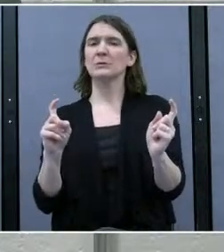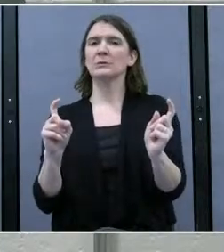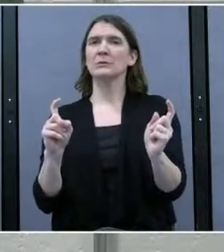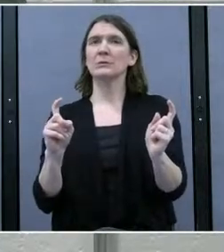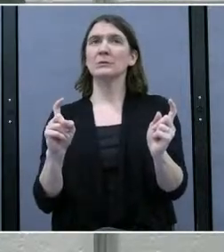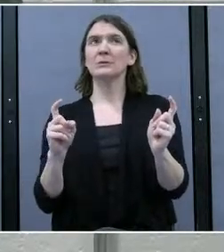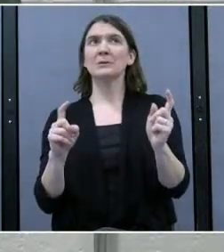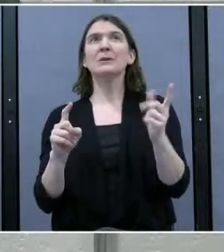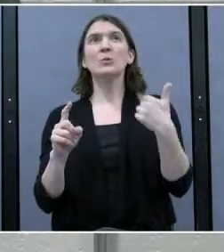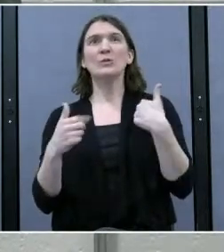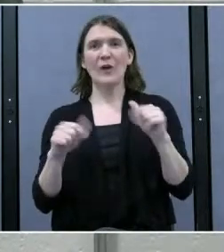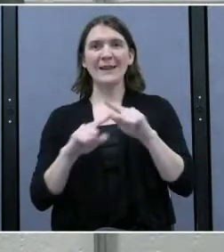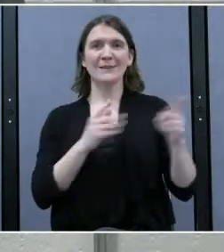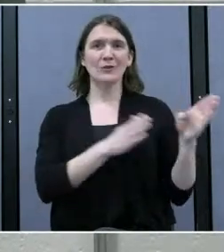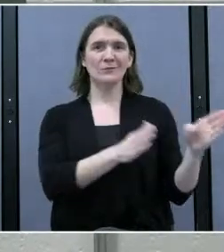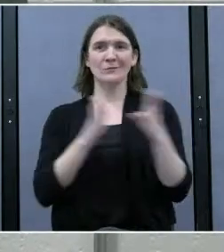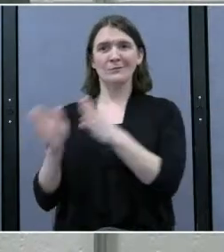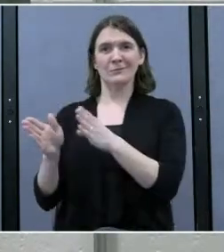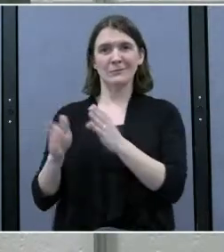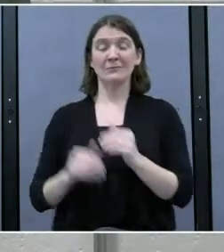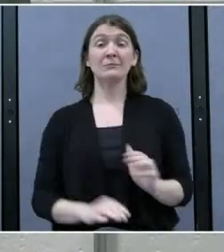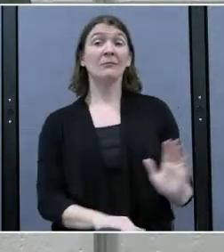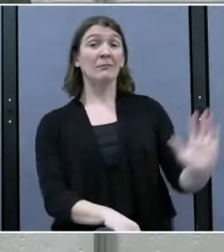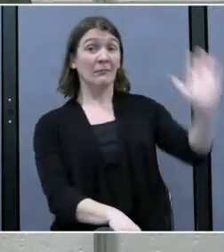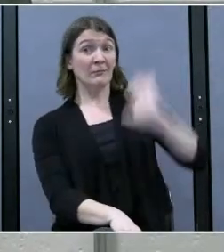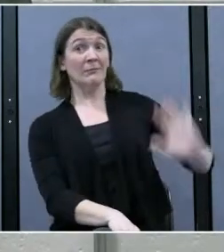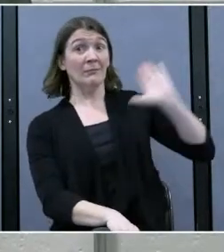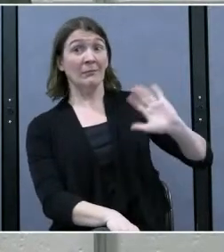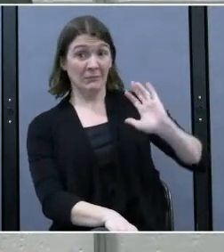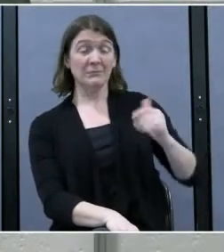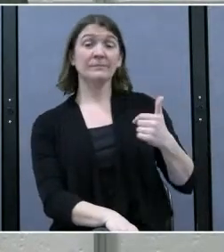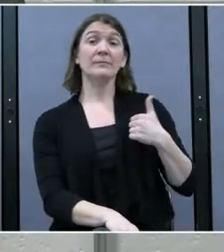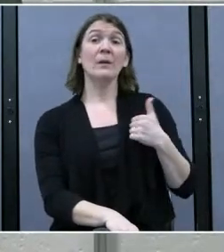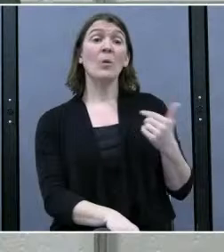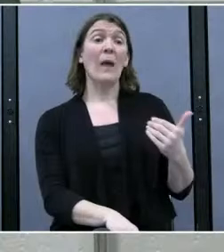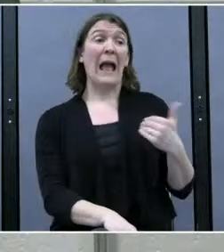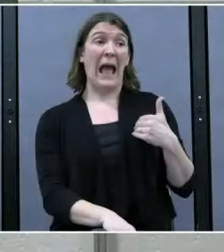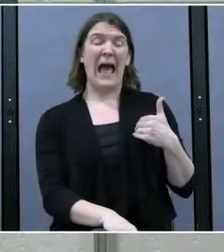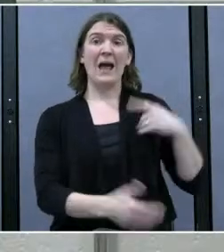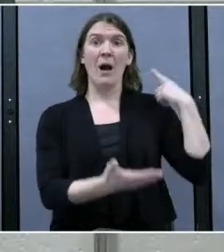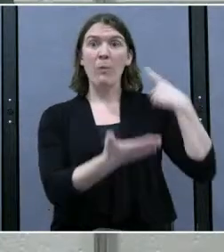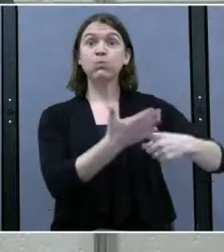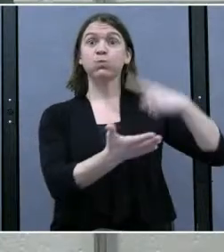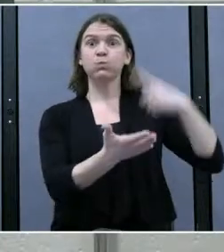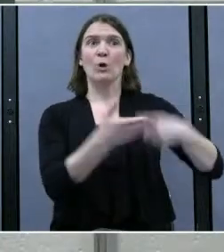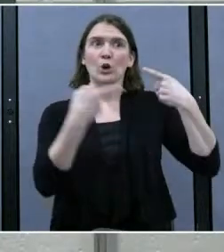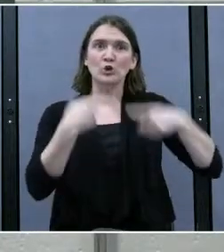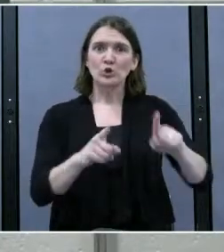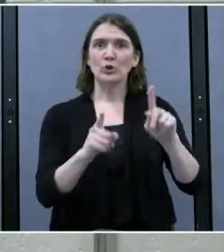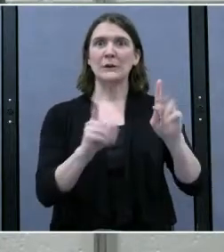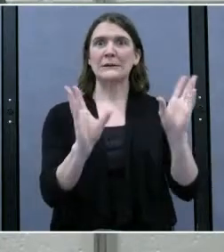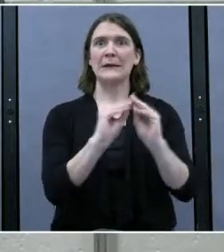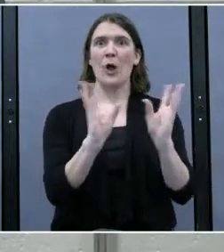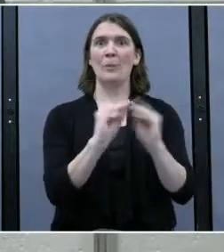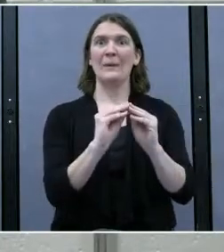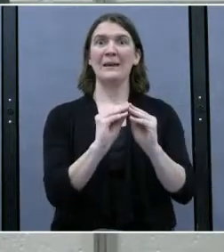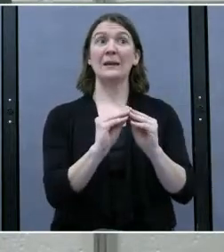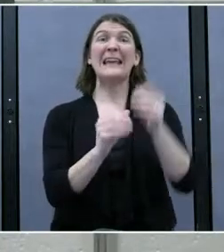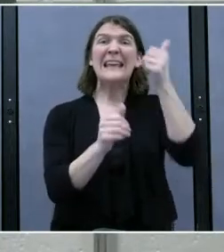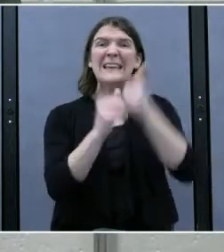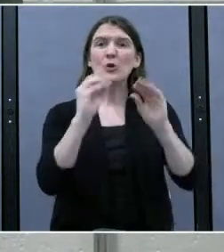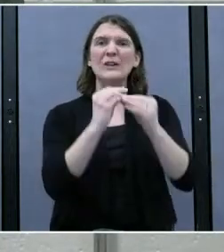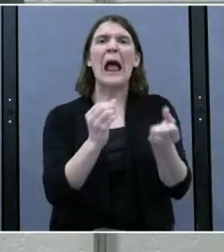two different tracks. Right, there used to be substantial discussion at the meeting about what each